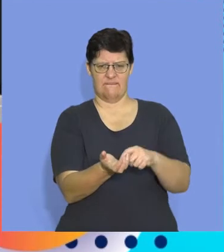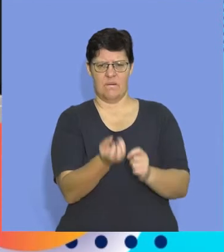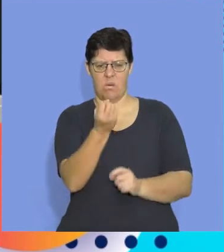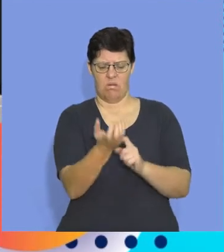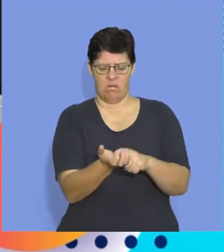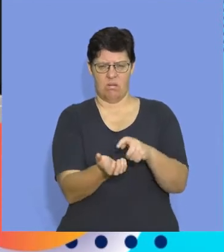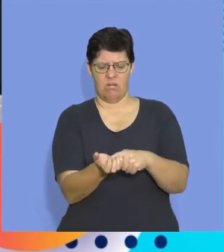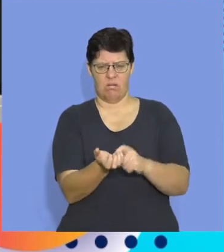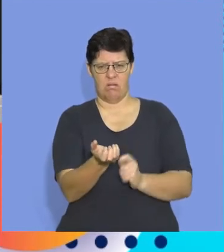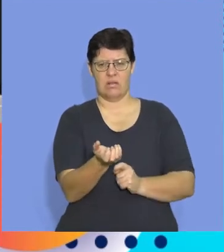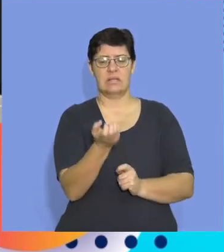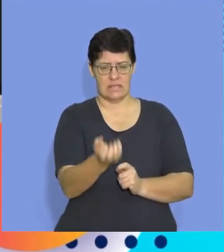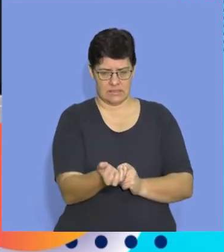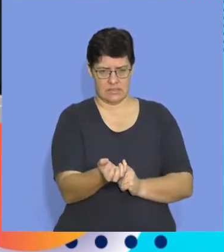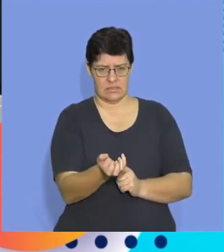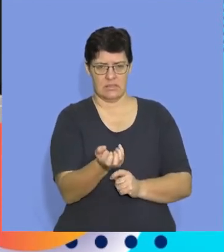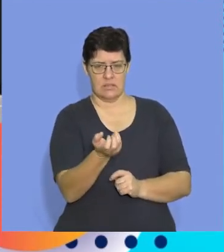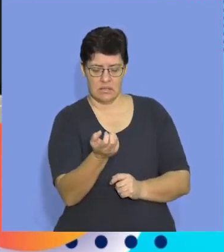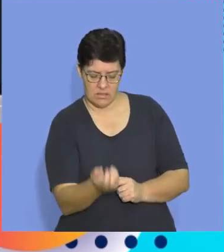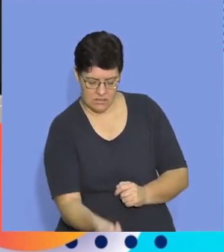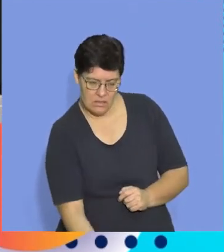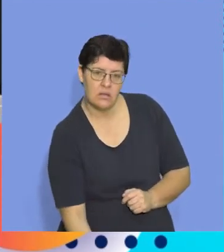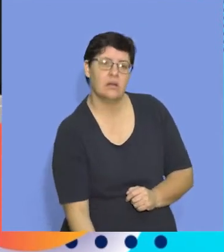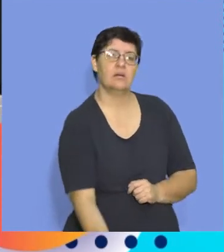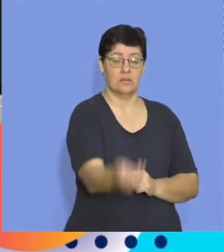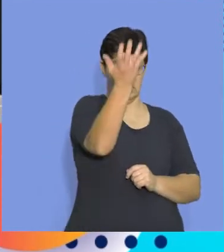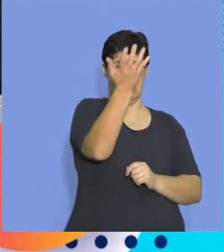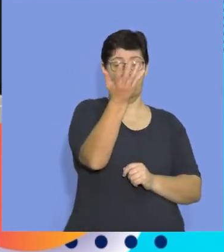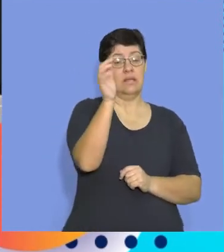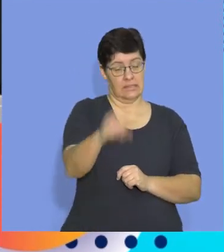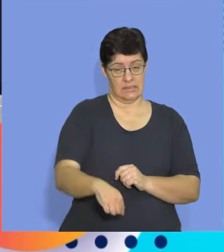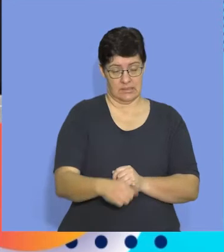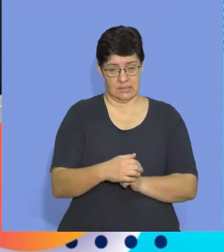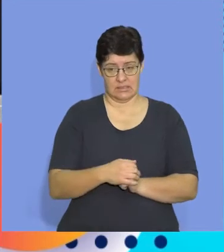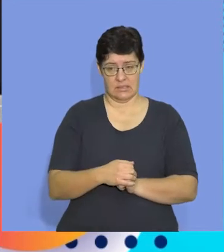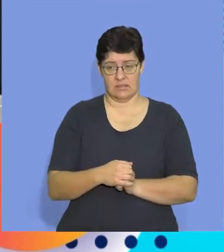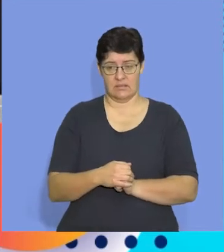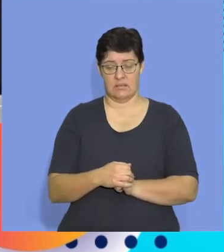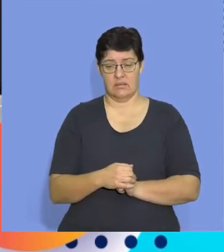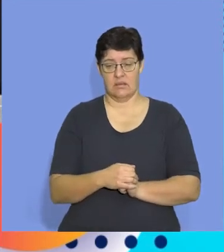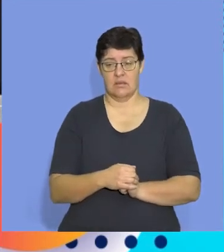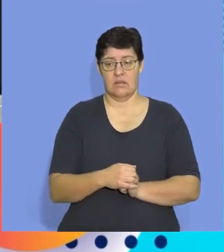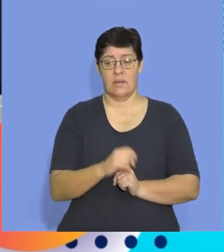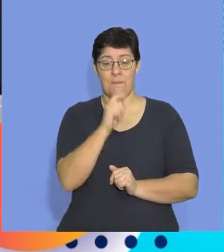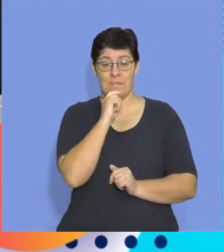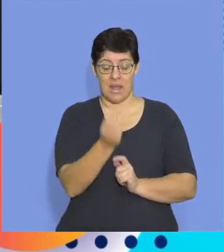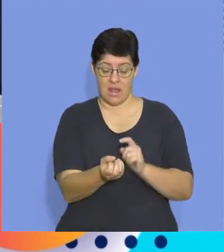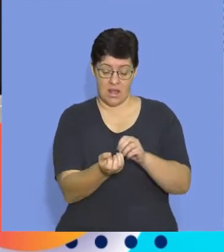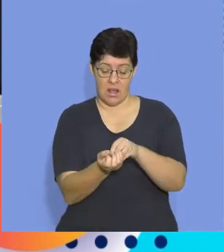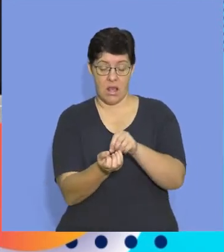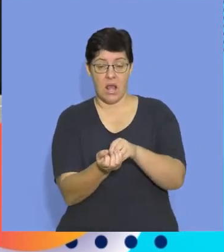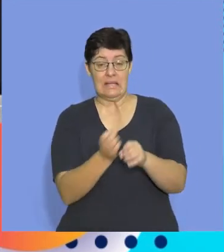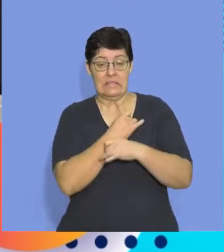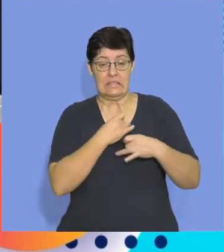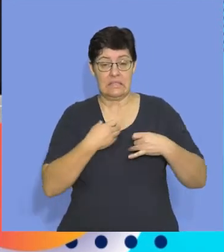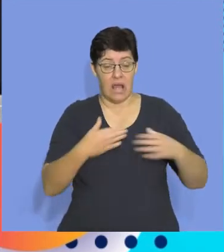We're considering, yes, my hand has to exert a force on the ball, but I'm looking at when the ball leaves my hand,